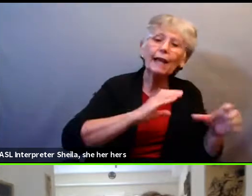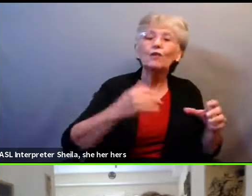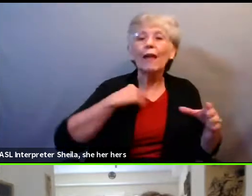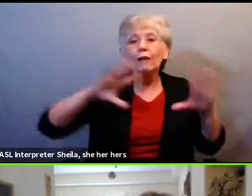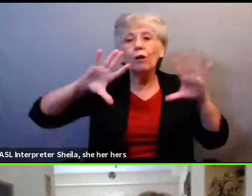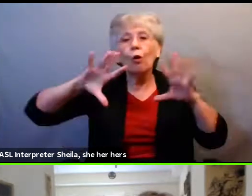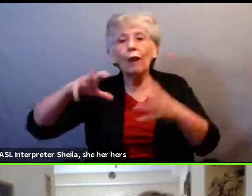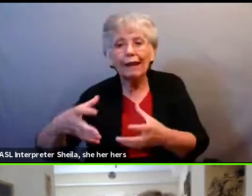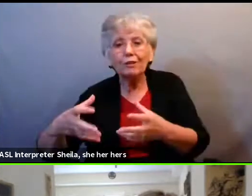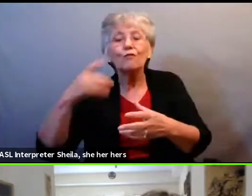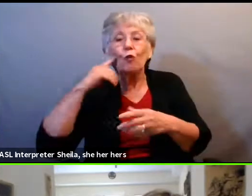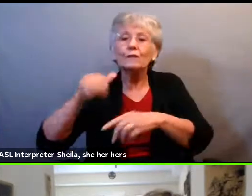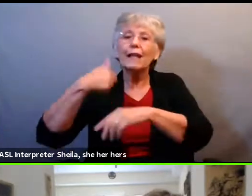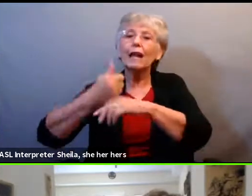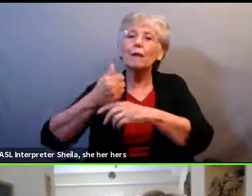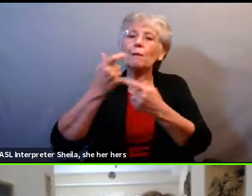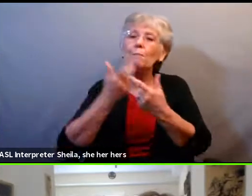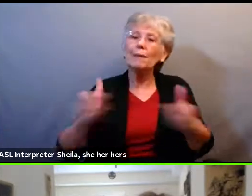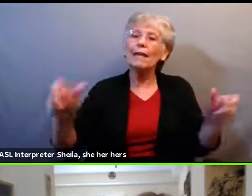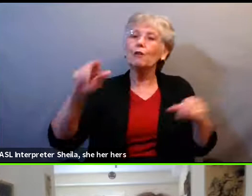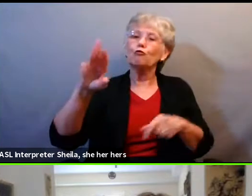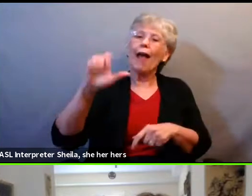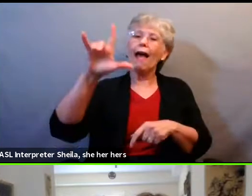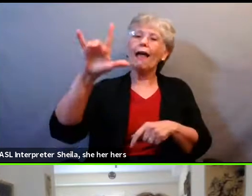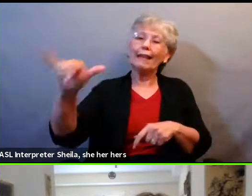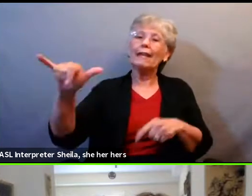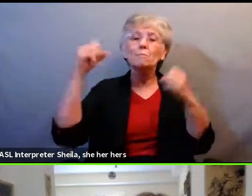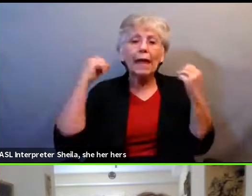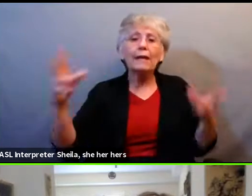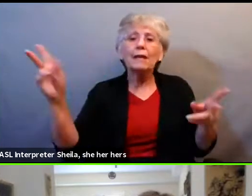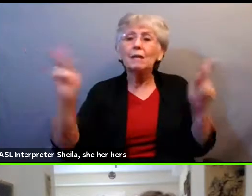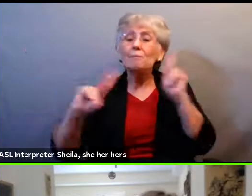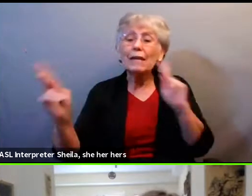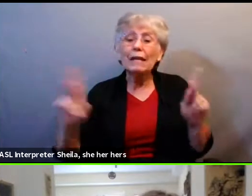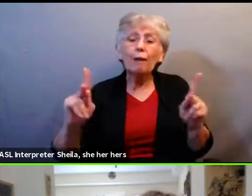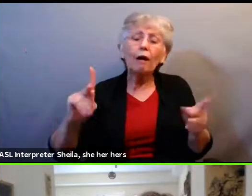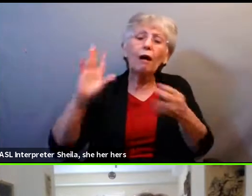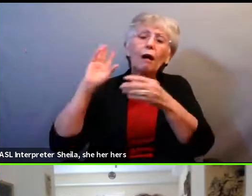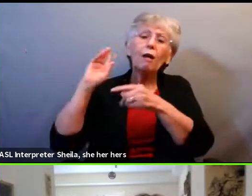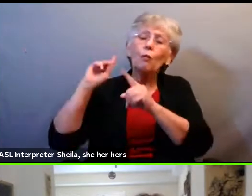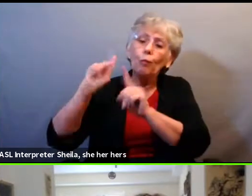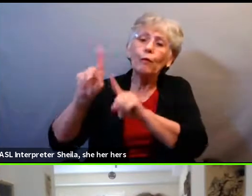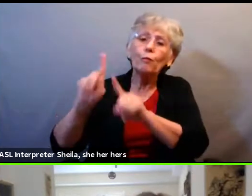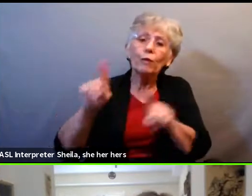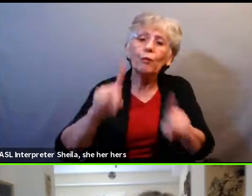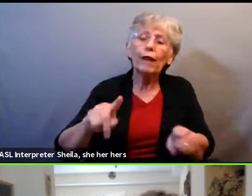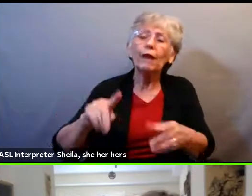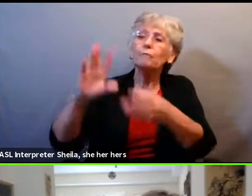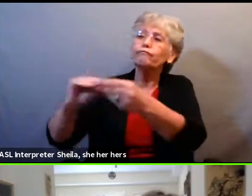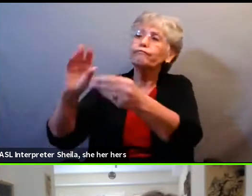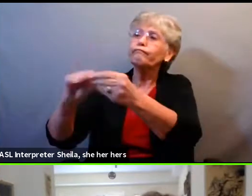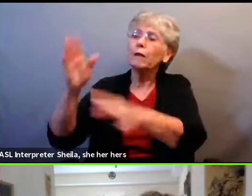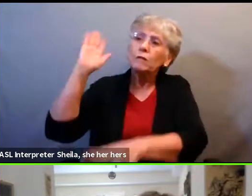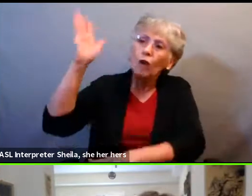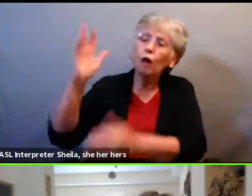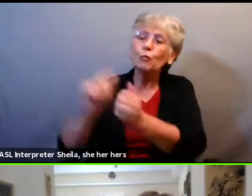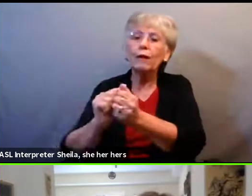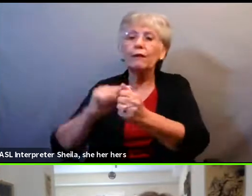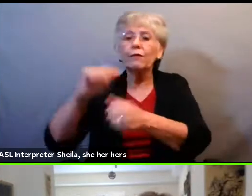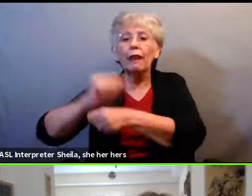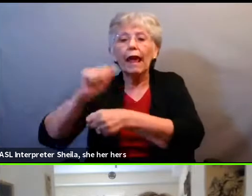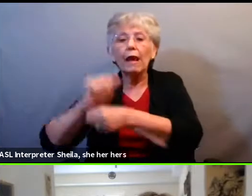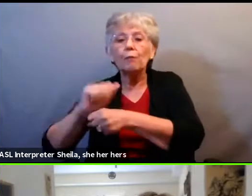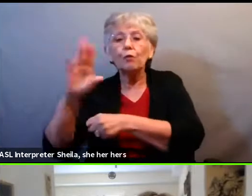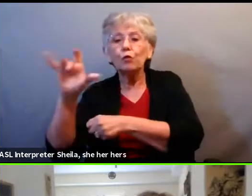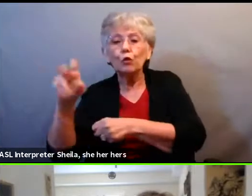and many, many people who spoke. We worked with the labor unions, we worked with the women's community,